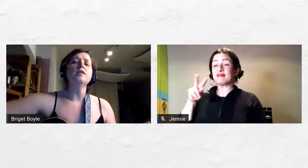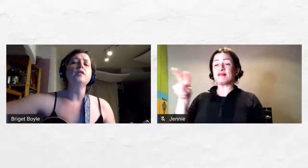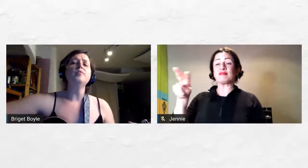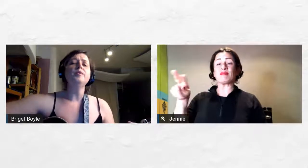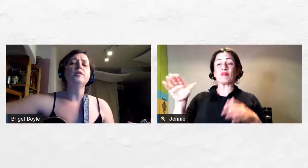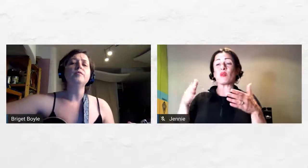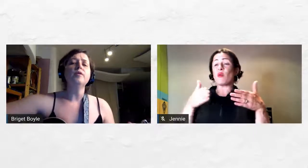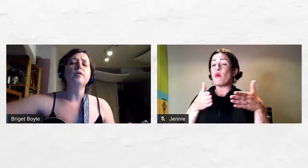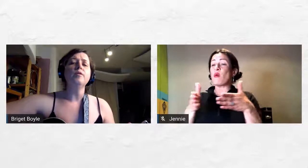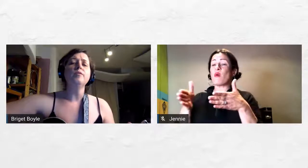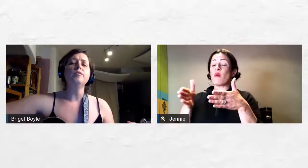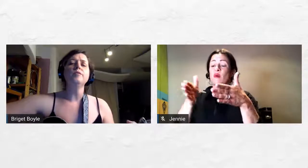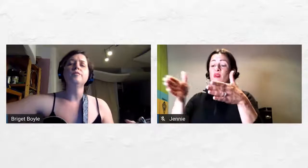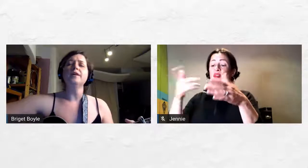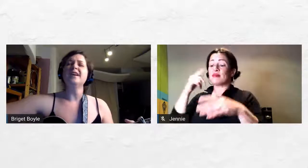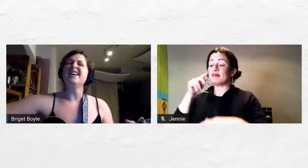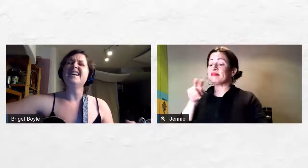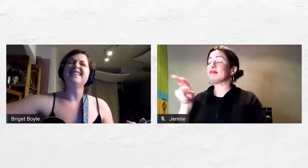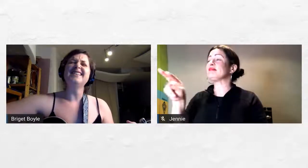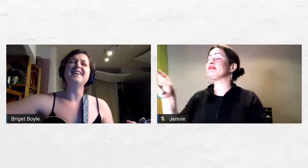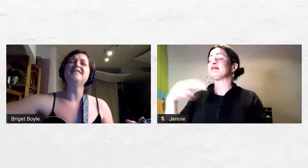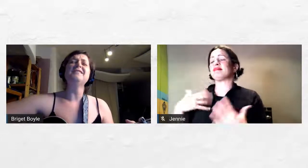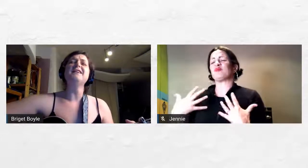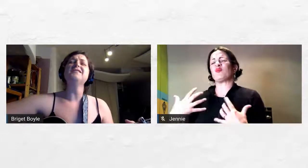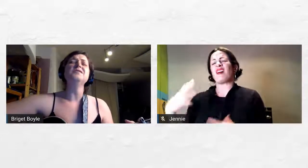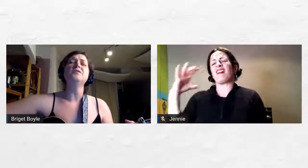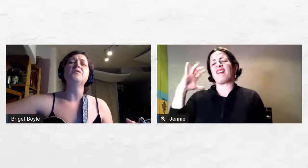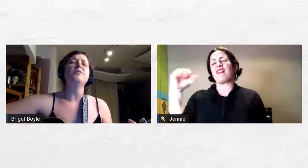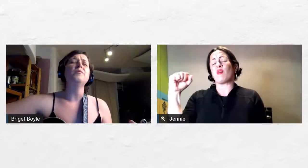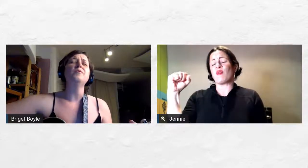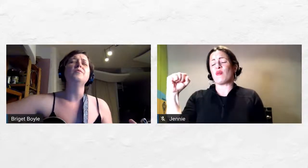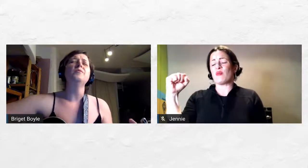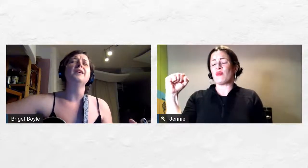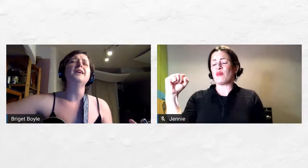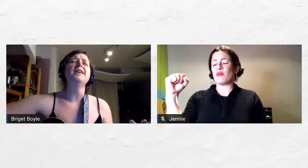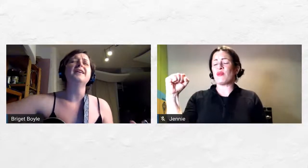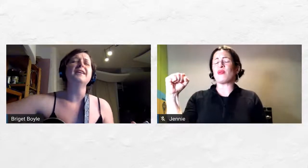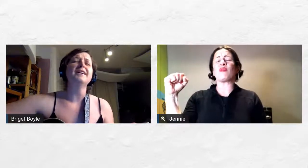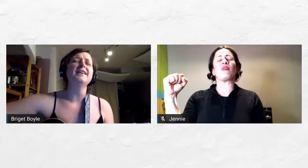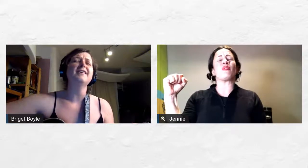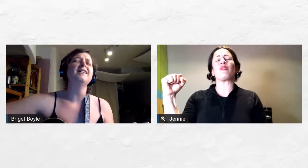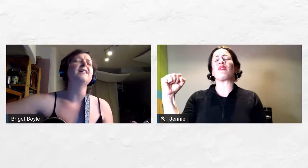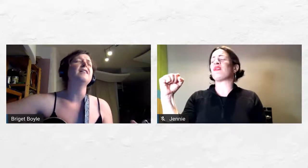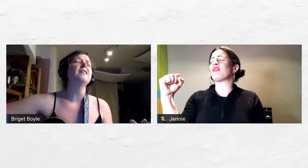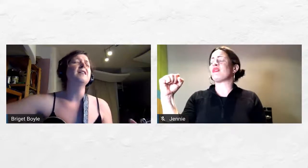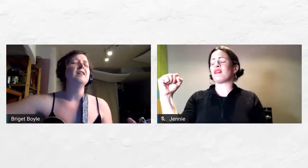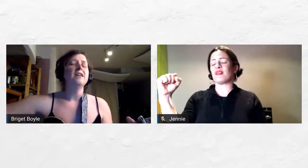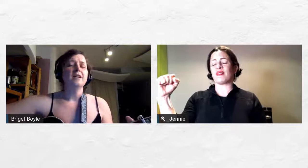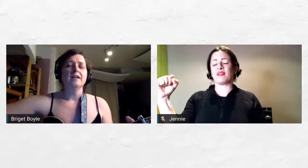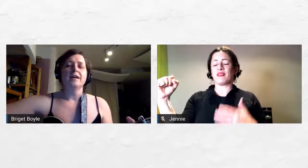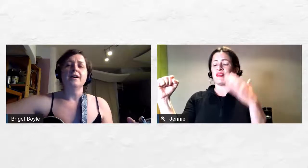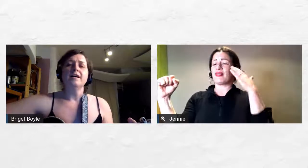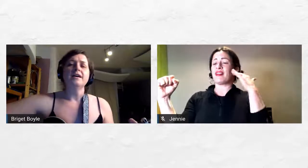See the open road and I gotta go.